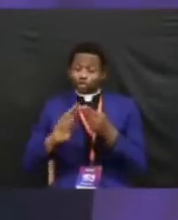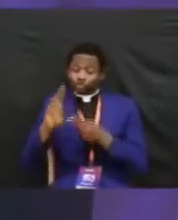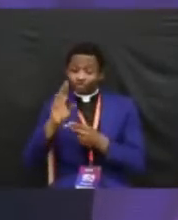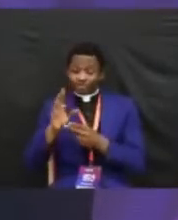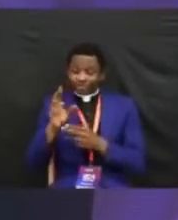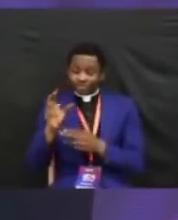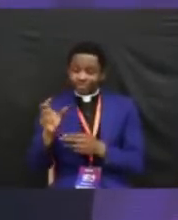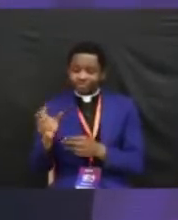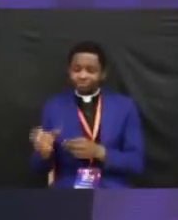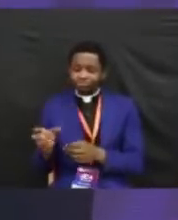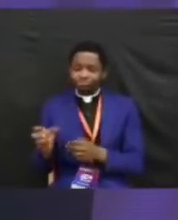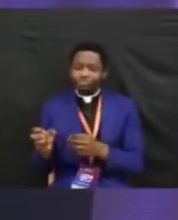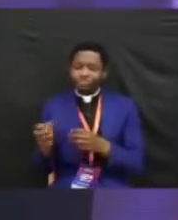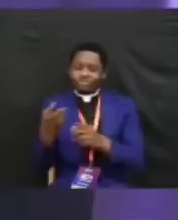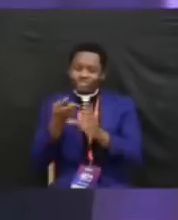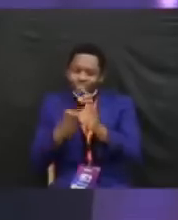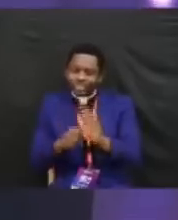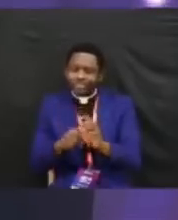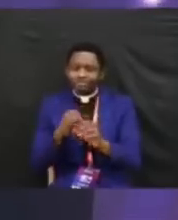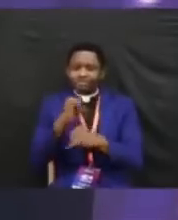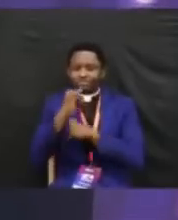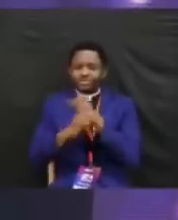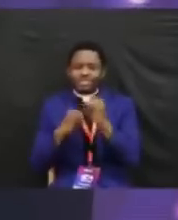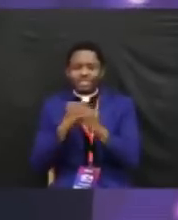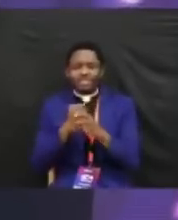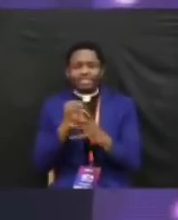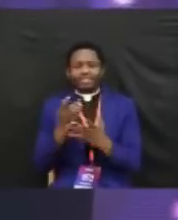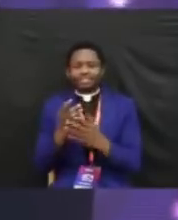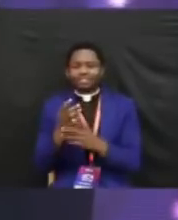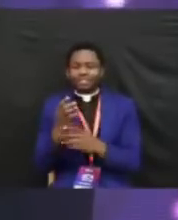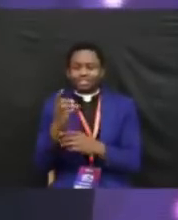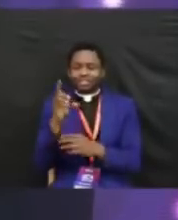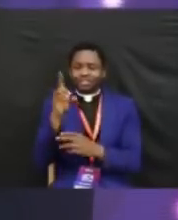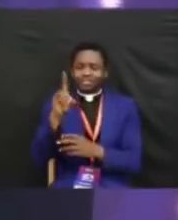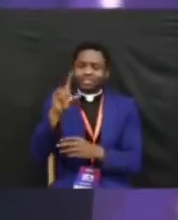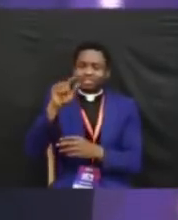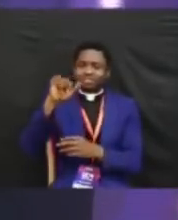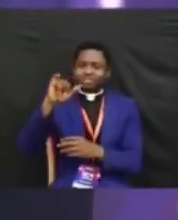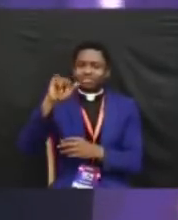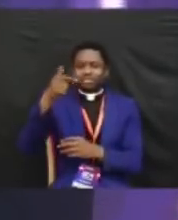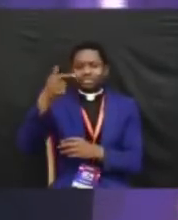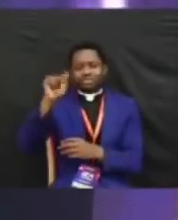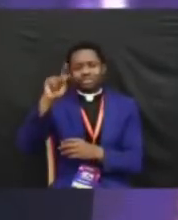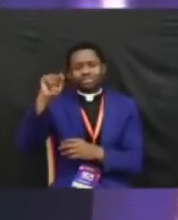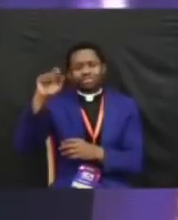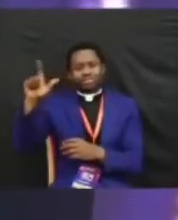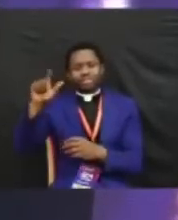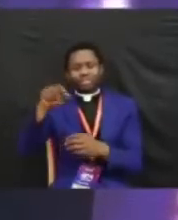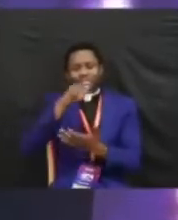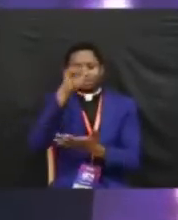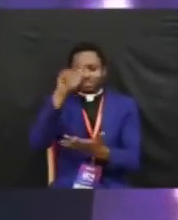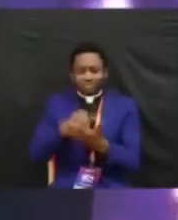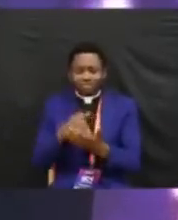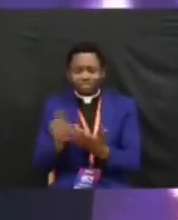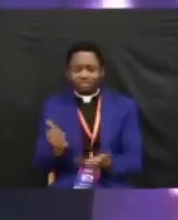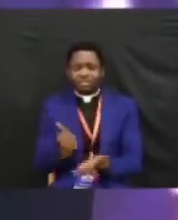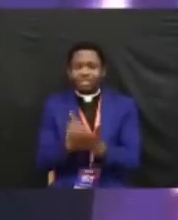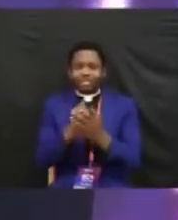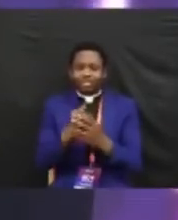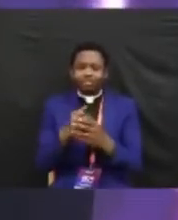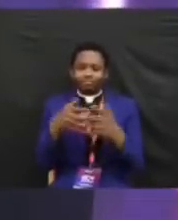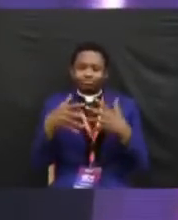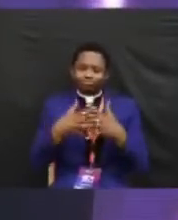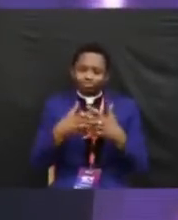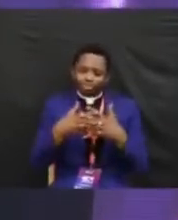international digital center to facilitate research and teaching of engineering programs in Ghana.